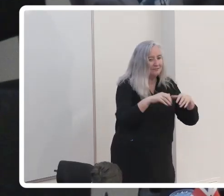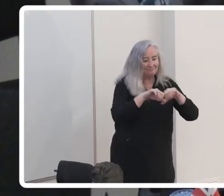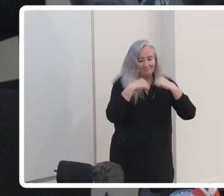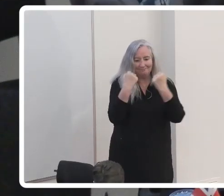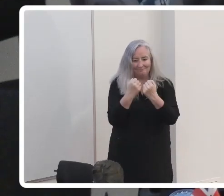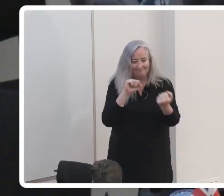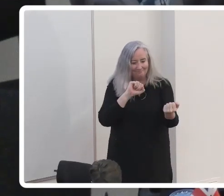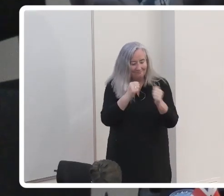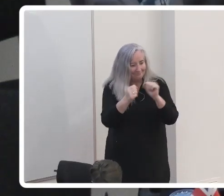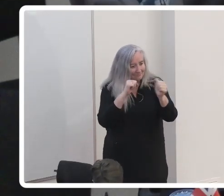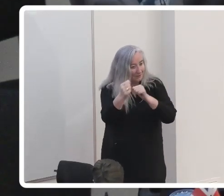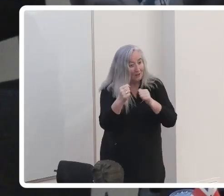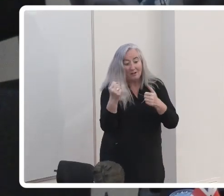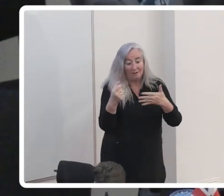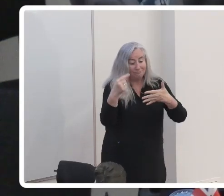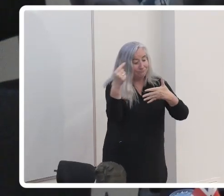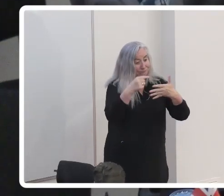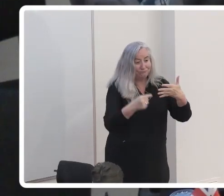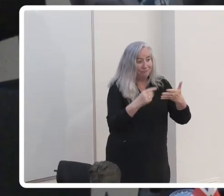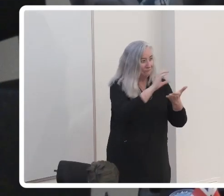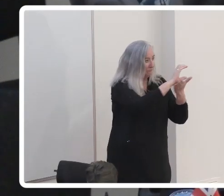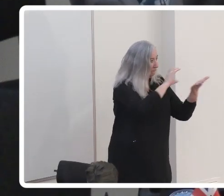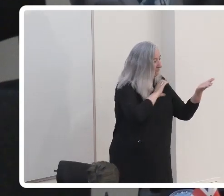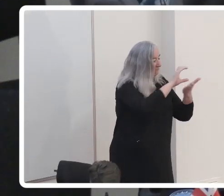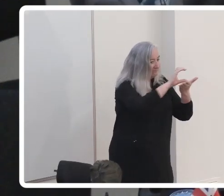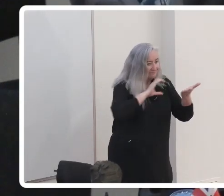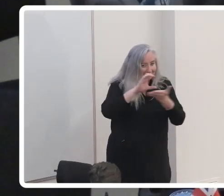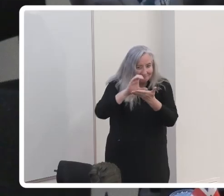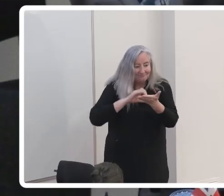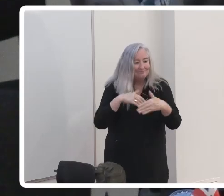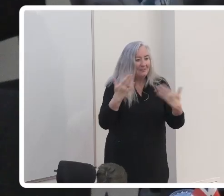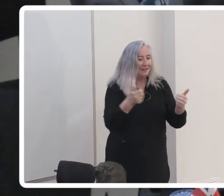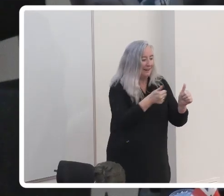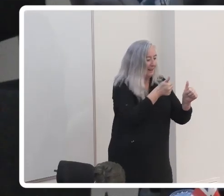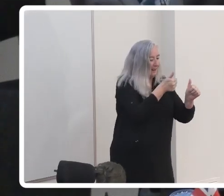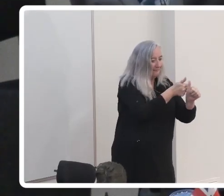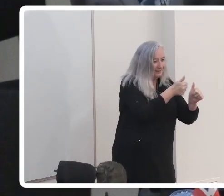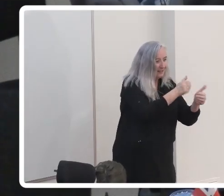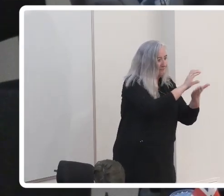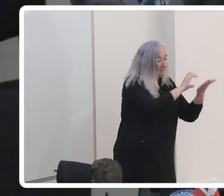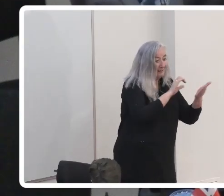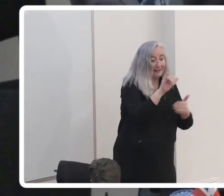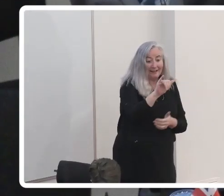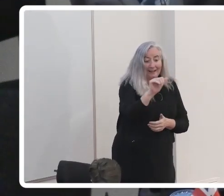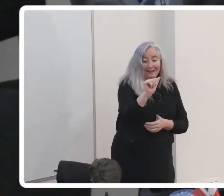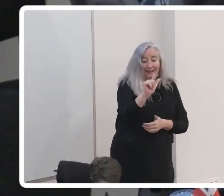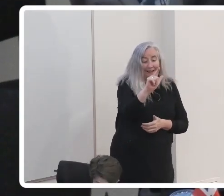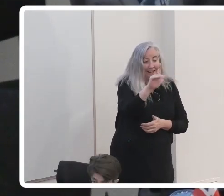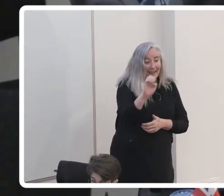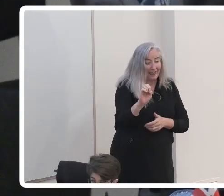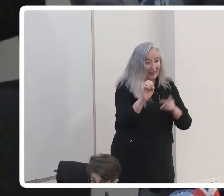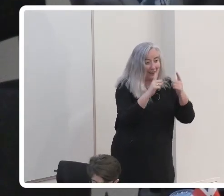outreach. She's received merit-based scholarships and advocacy fellowships from Yale University, the